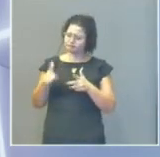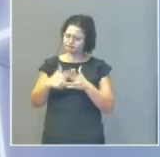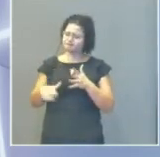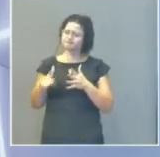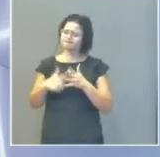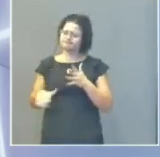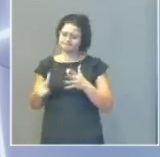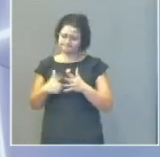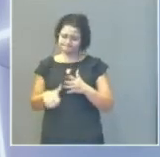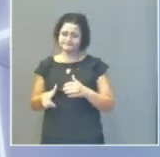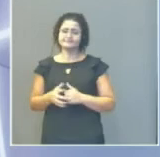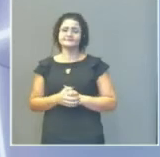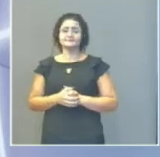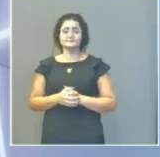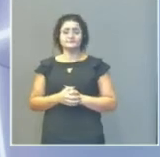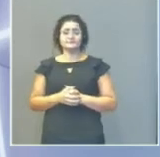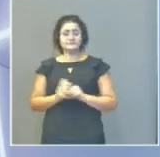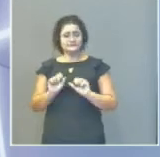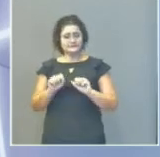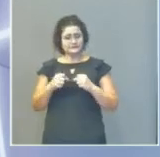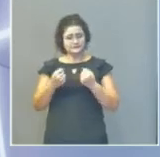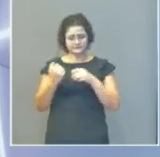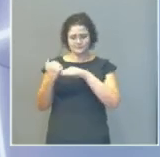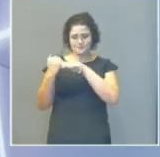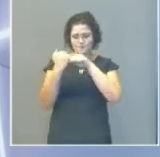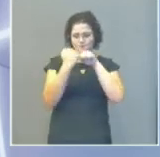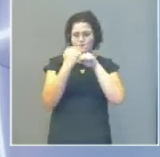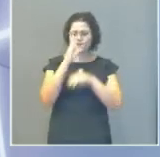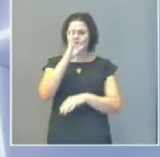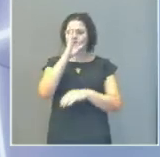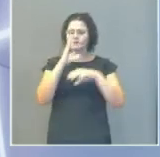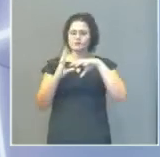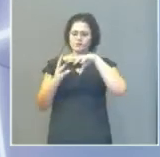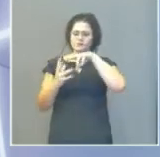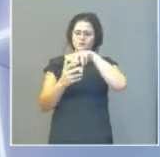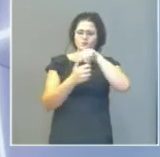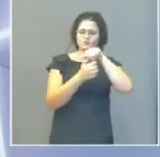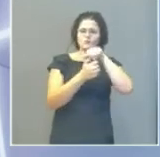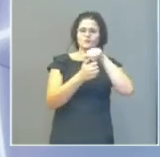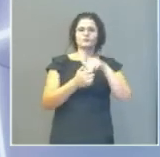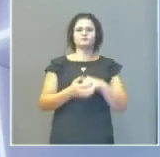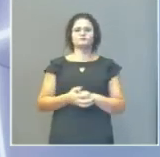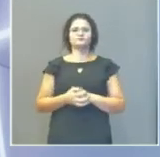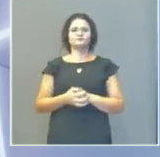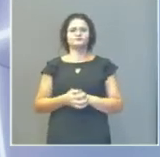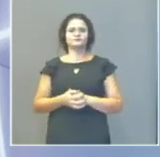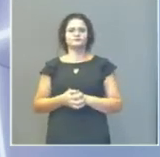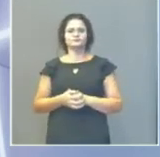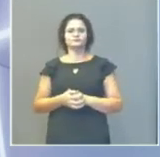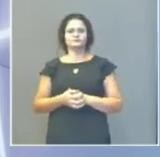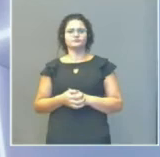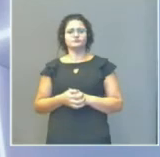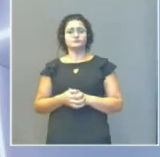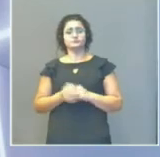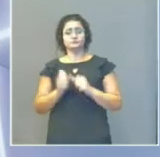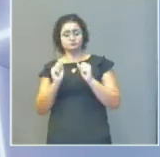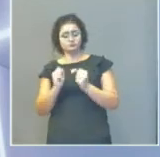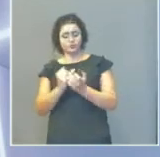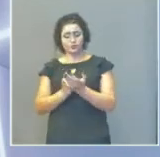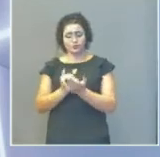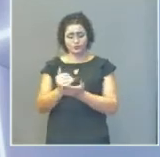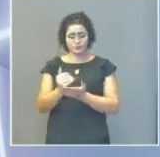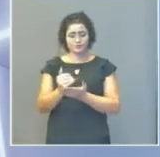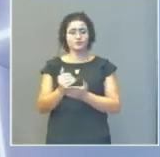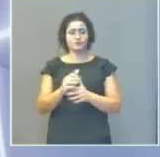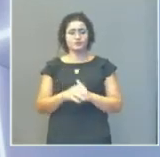This effort to stabilize the world, to determine what might come next, is what has led us to the